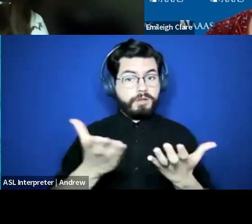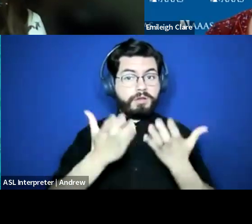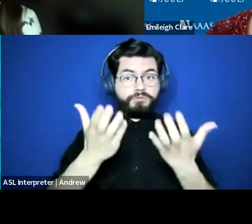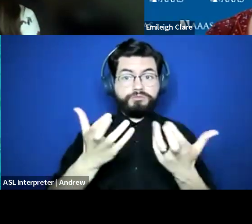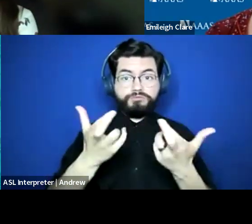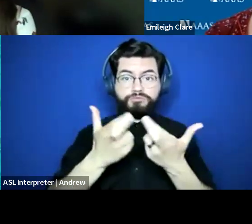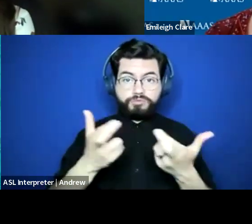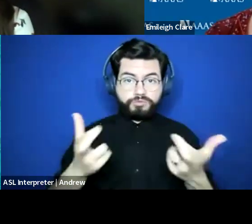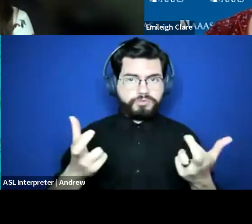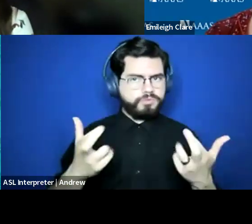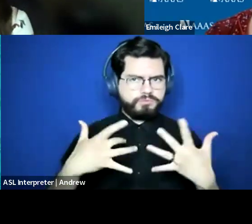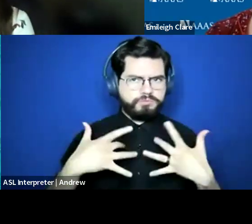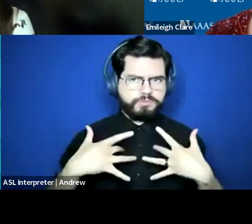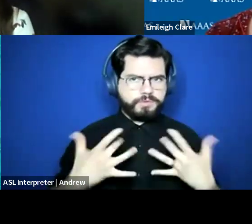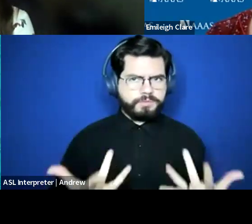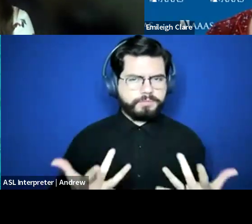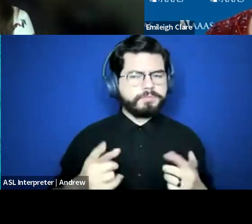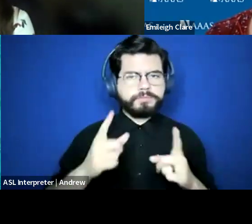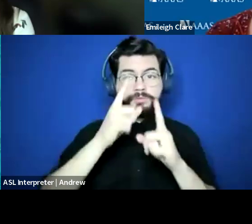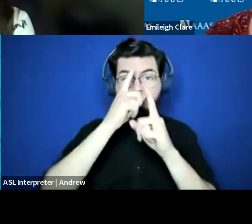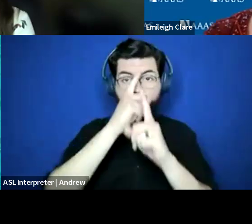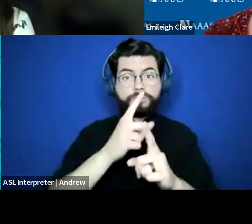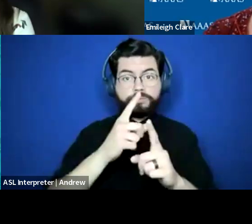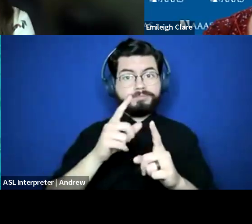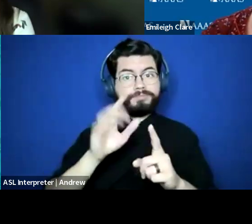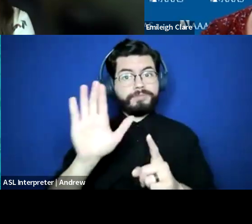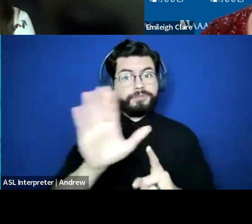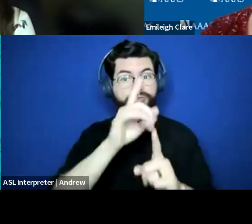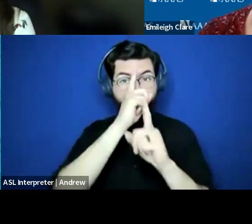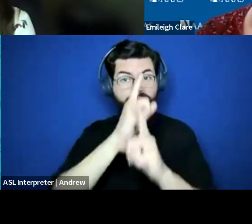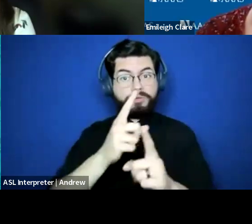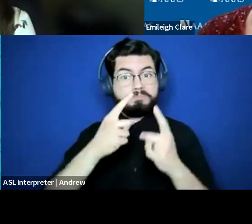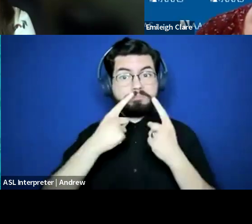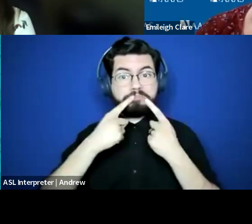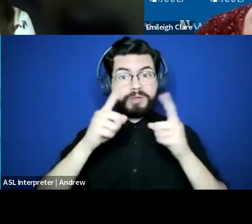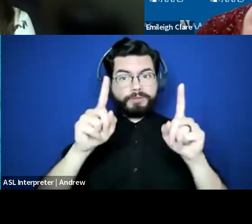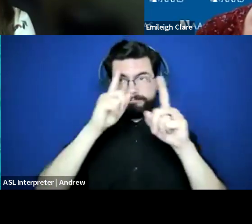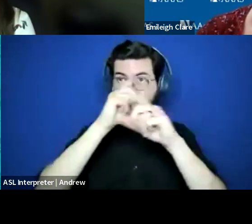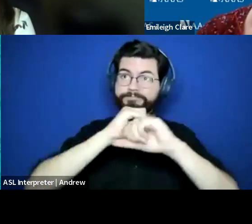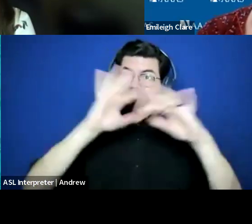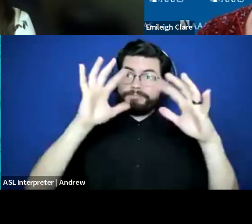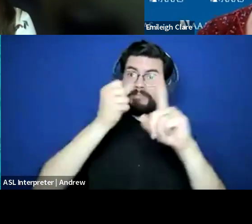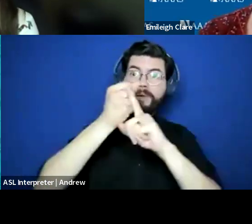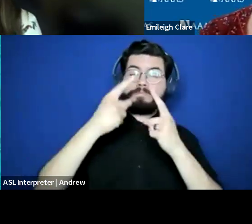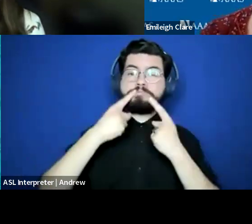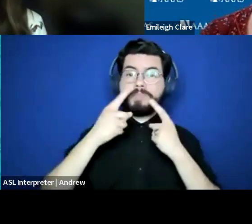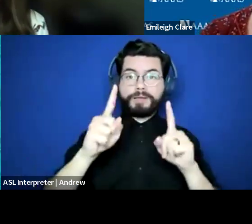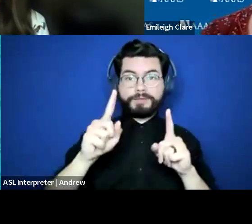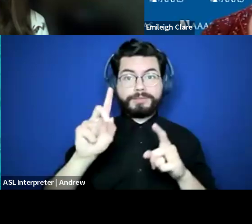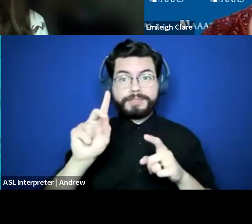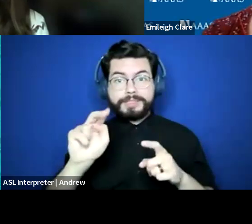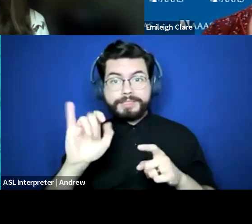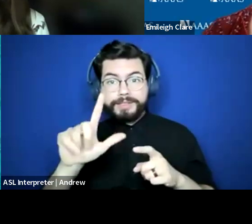workforce or really work towards the vision they have for themselves in their career? And Daniela, if you don't mind, we'll start with you for this